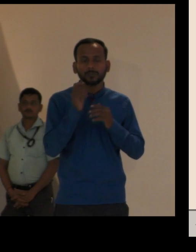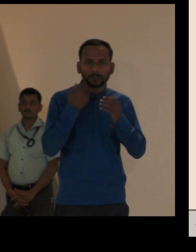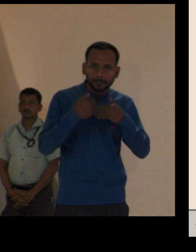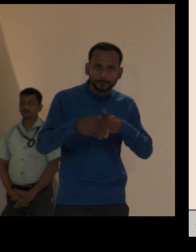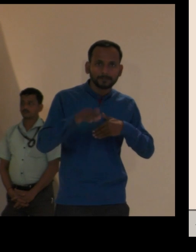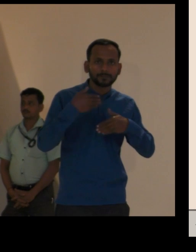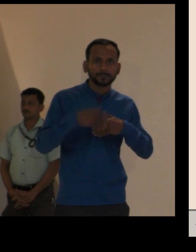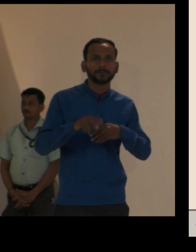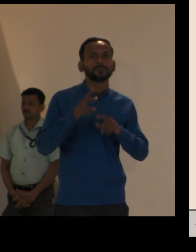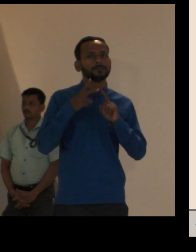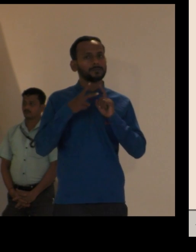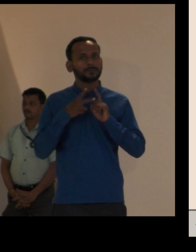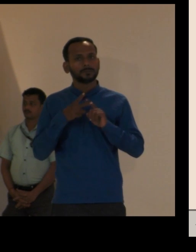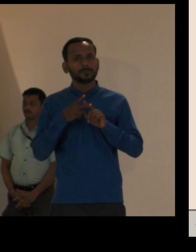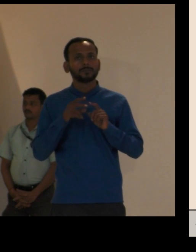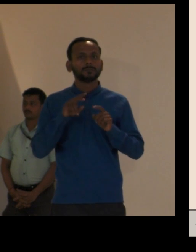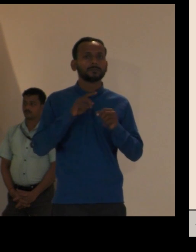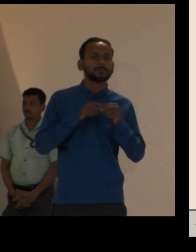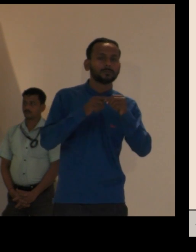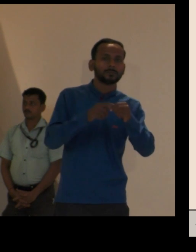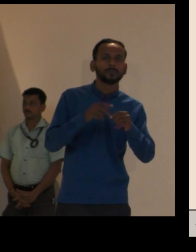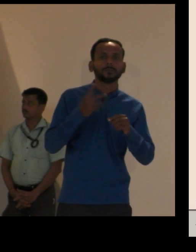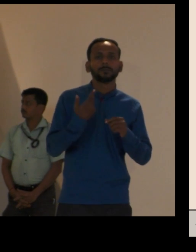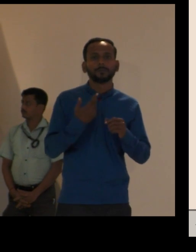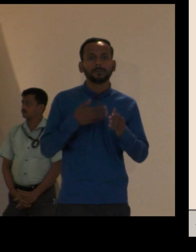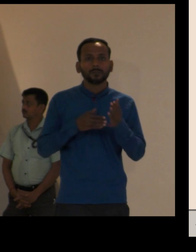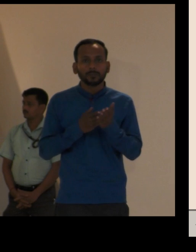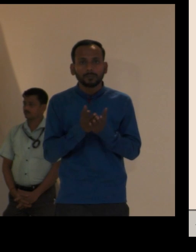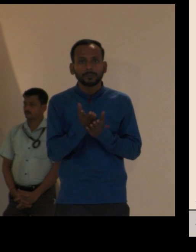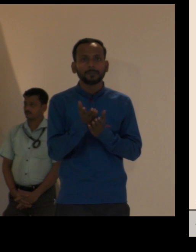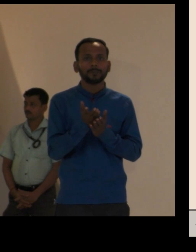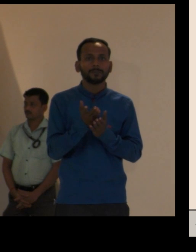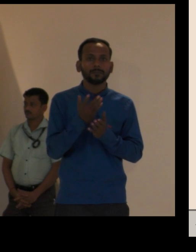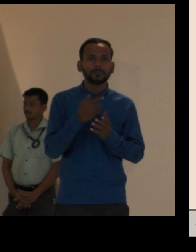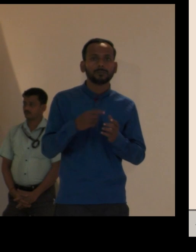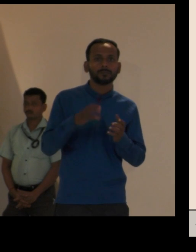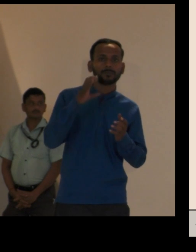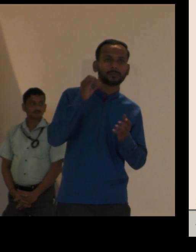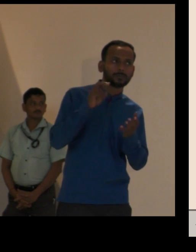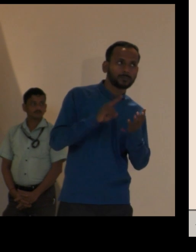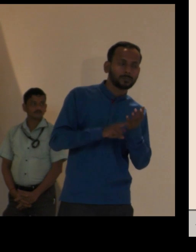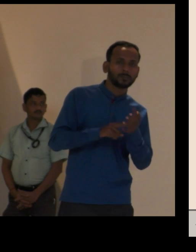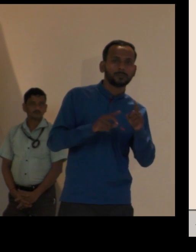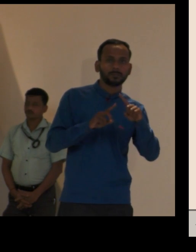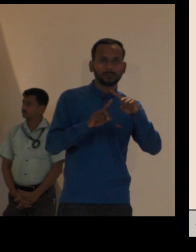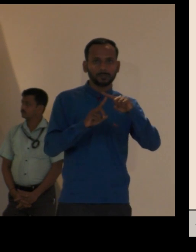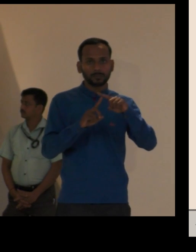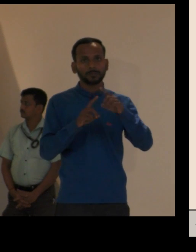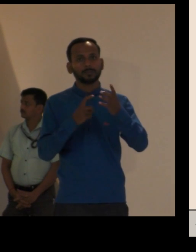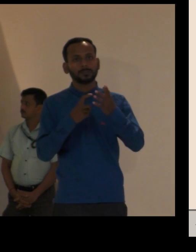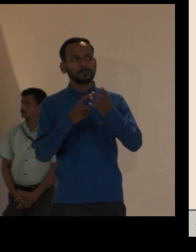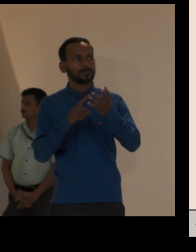is the question of how do we respond to this contemporaneity of our